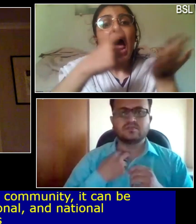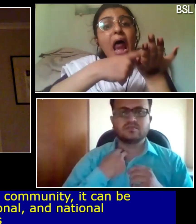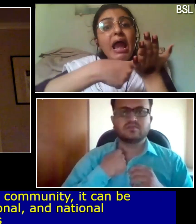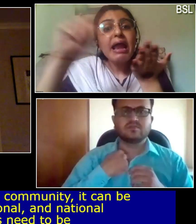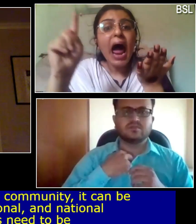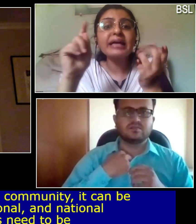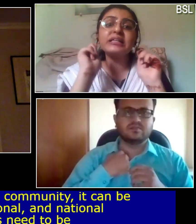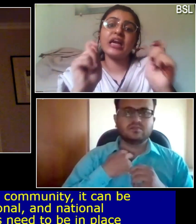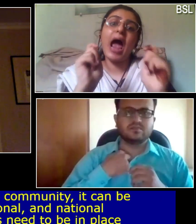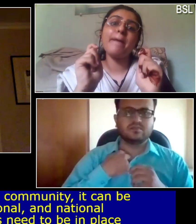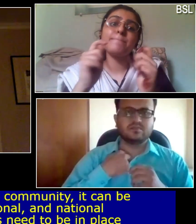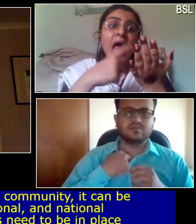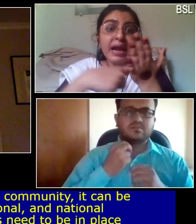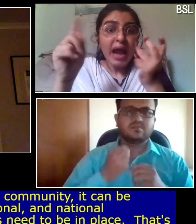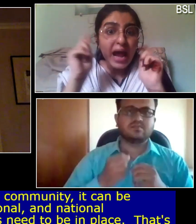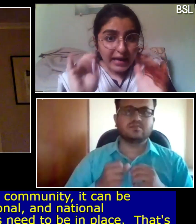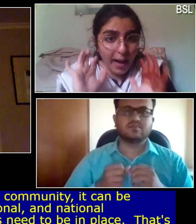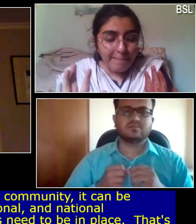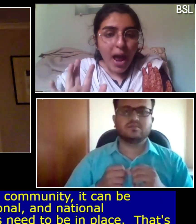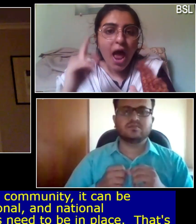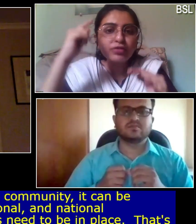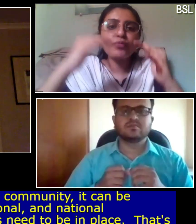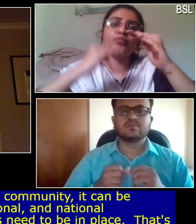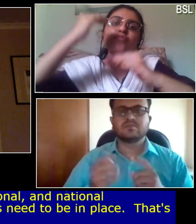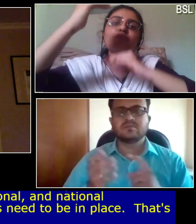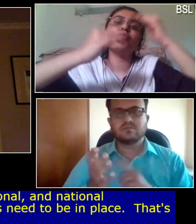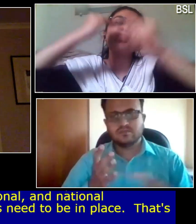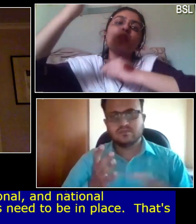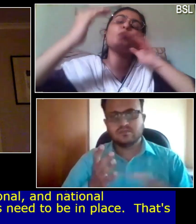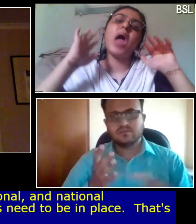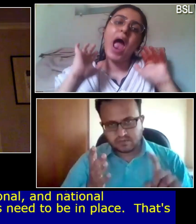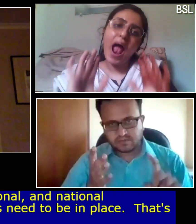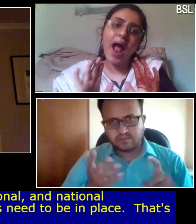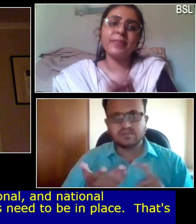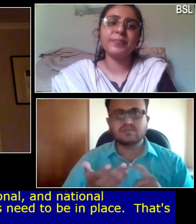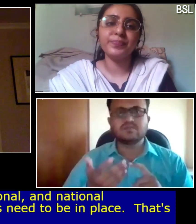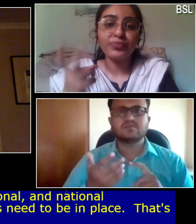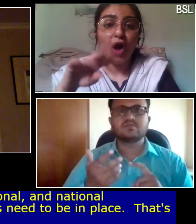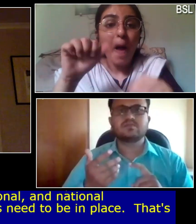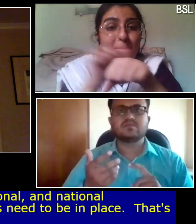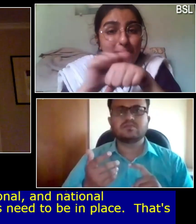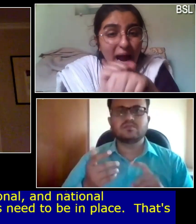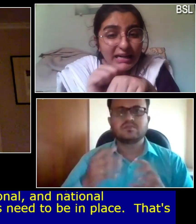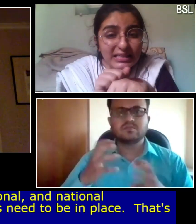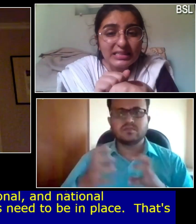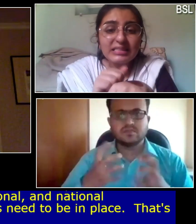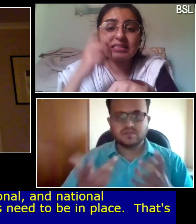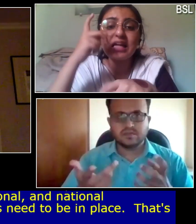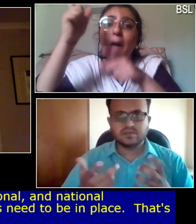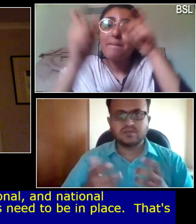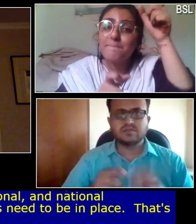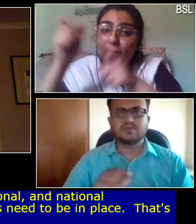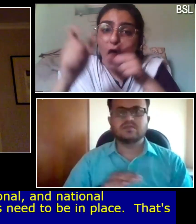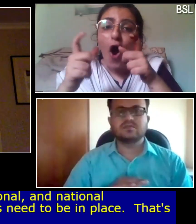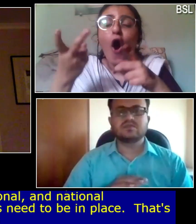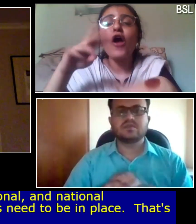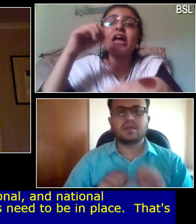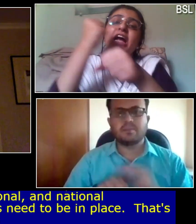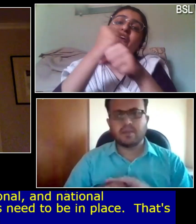That's policy, practice, and people. This is